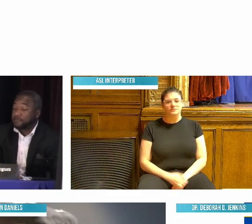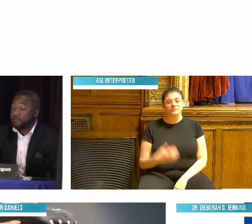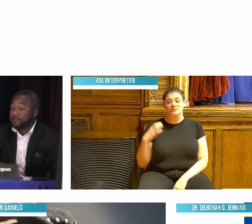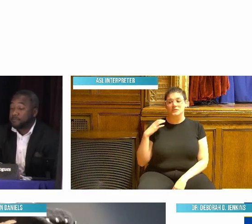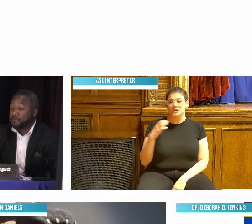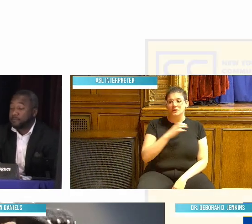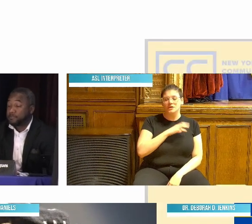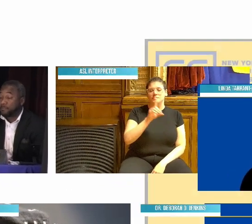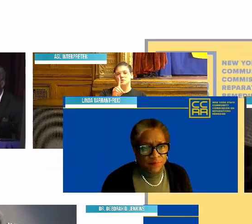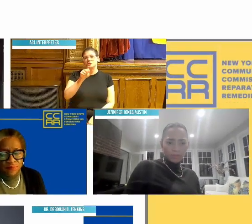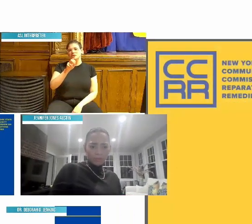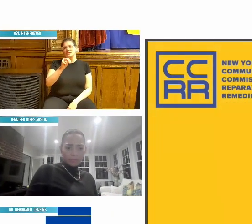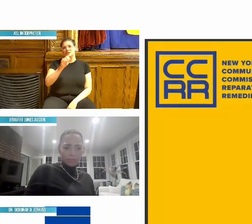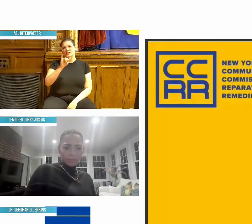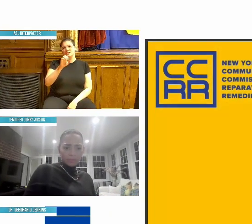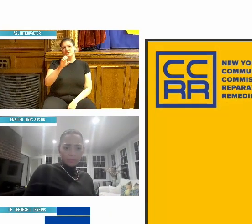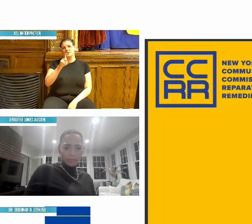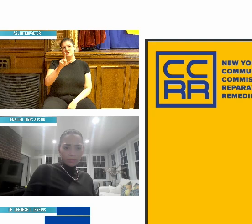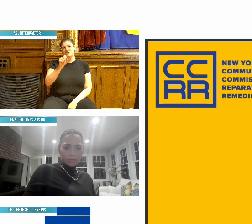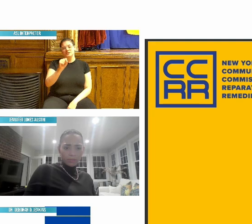Commissioner Daniels.